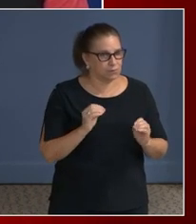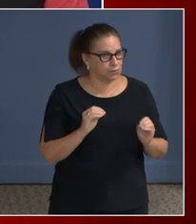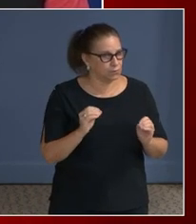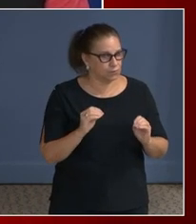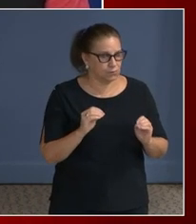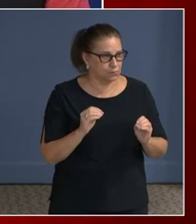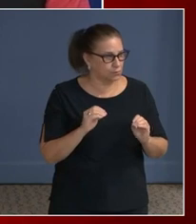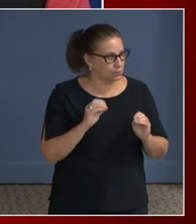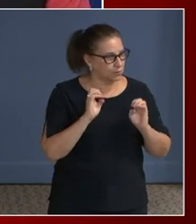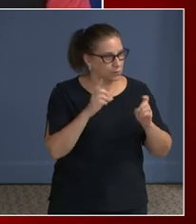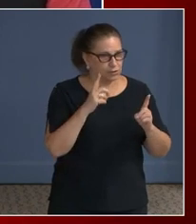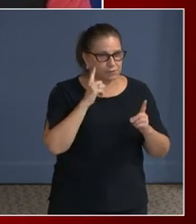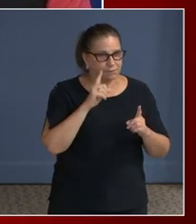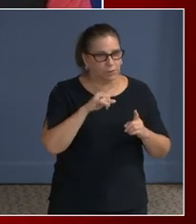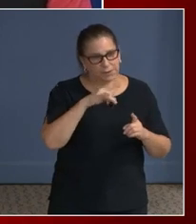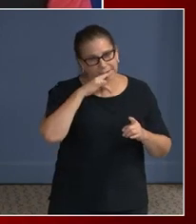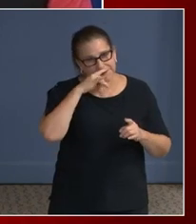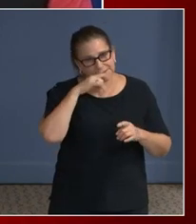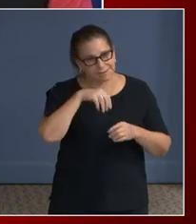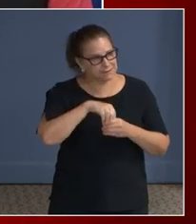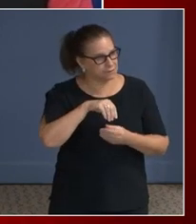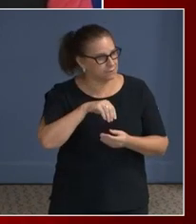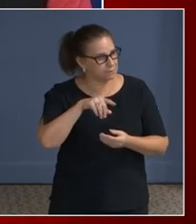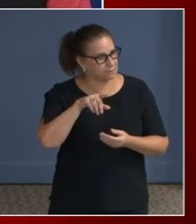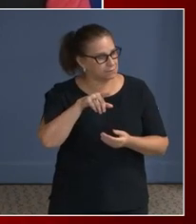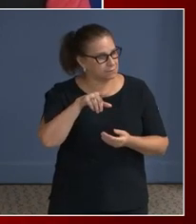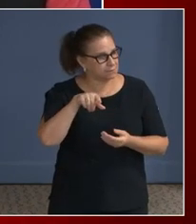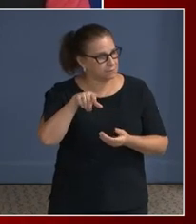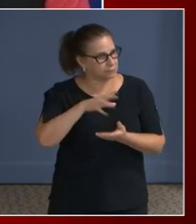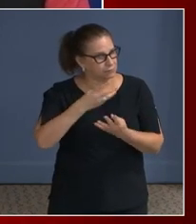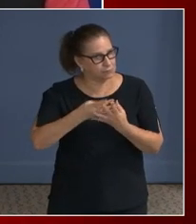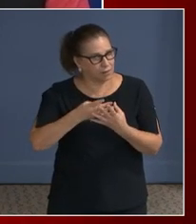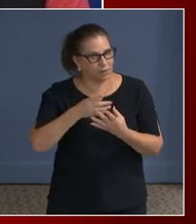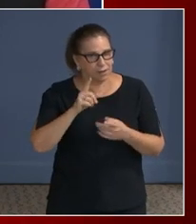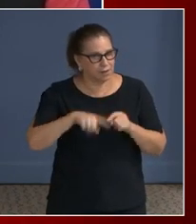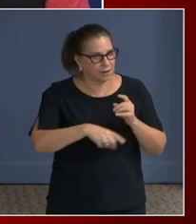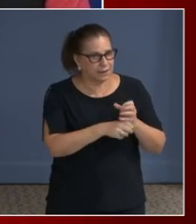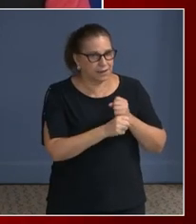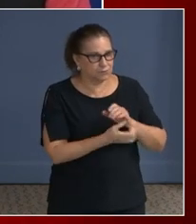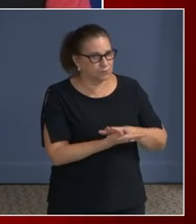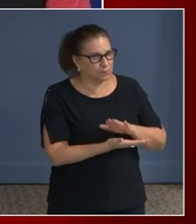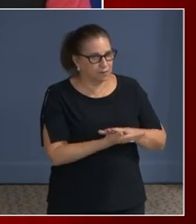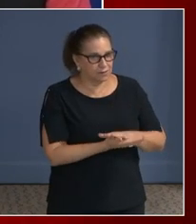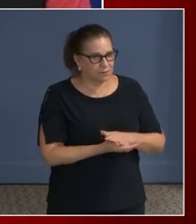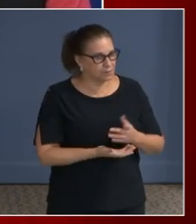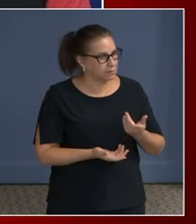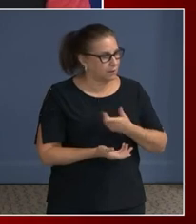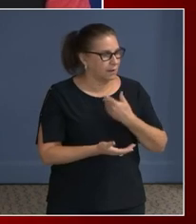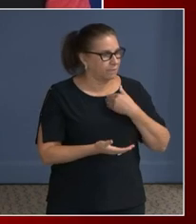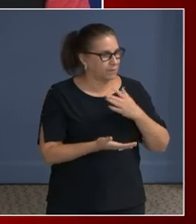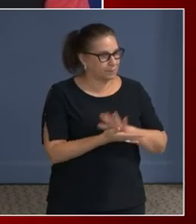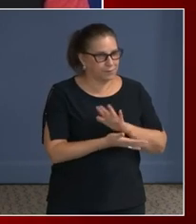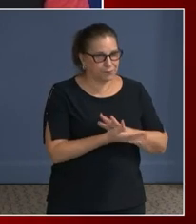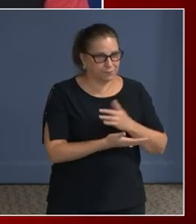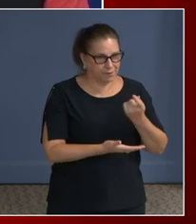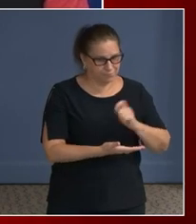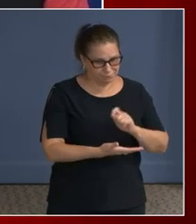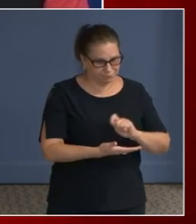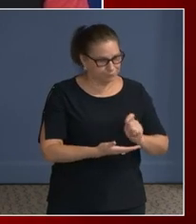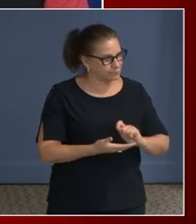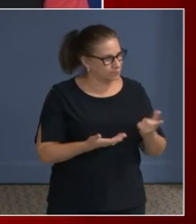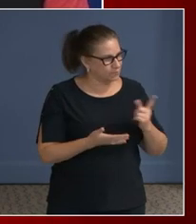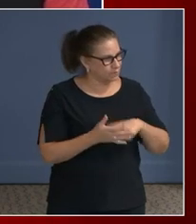been receiving packets, educational packets. Is there anything to address that? I'm